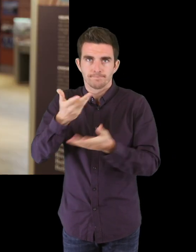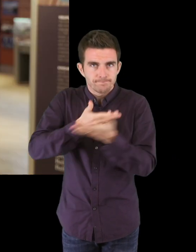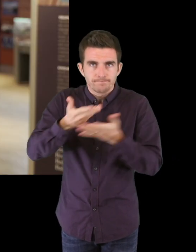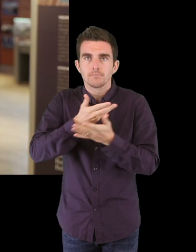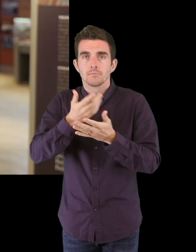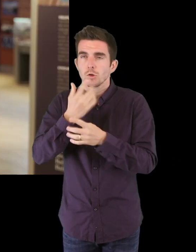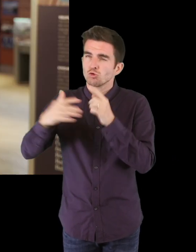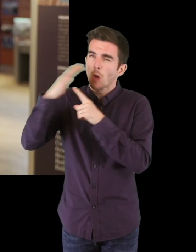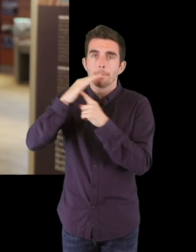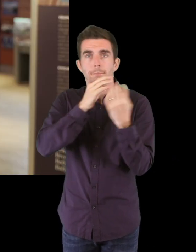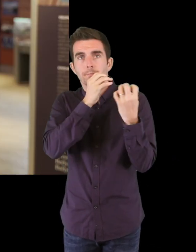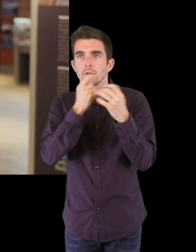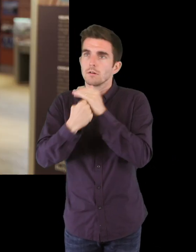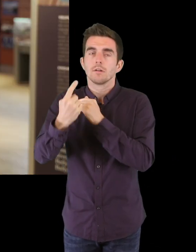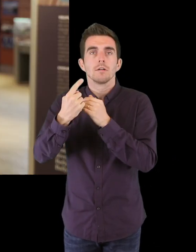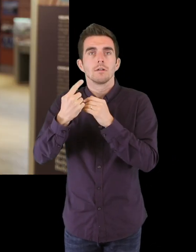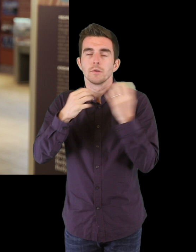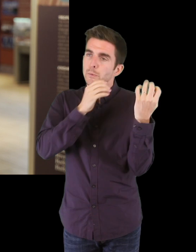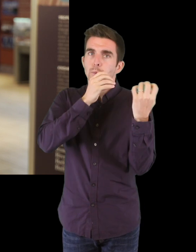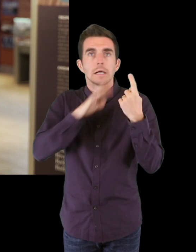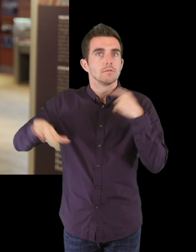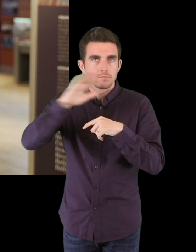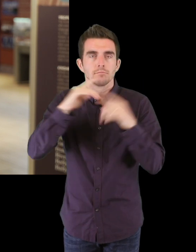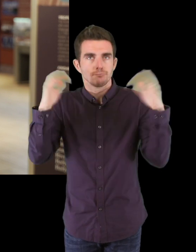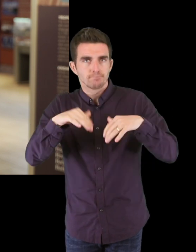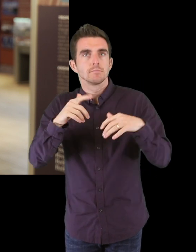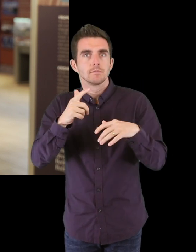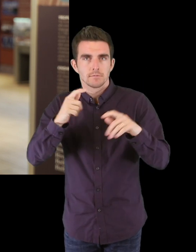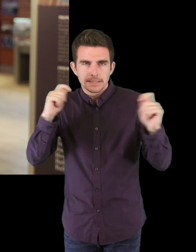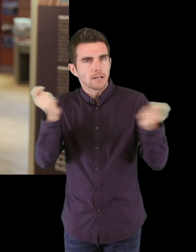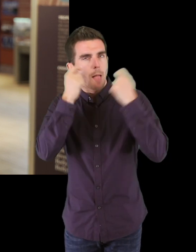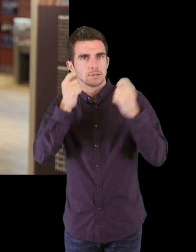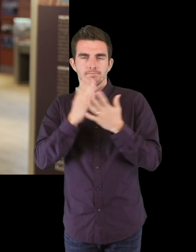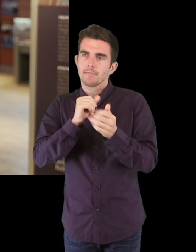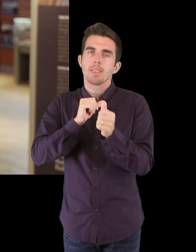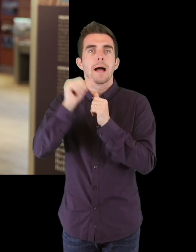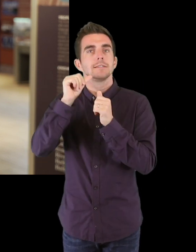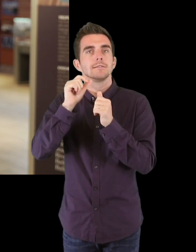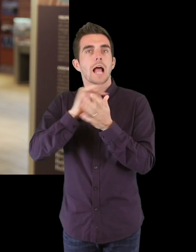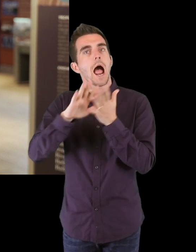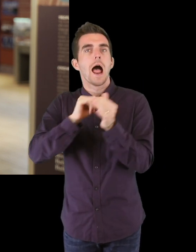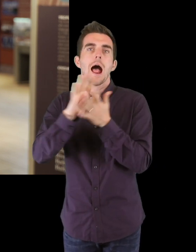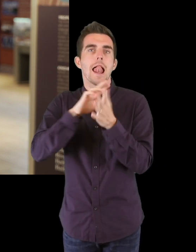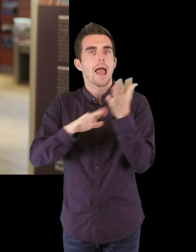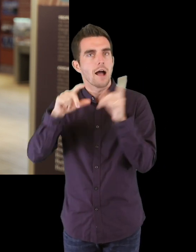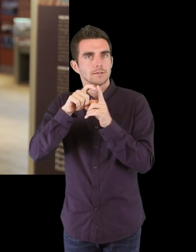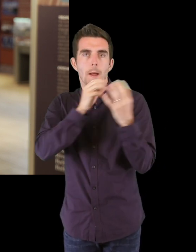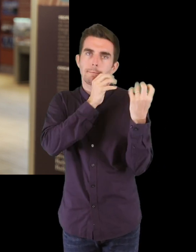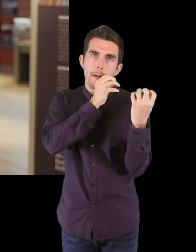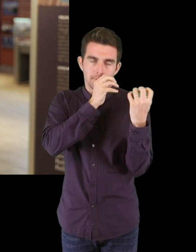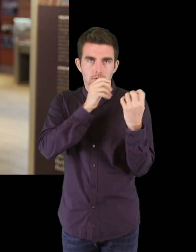of the top solo players from across the UK and Ireland to give recitals aimed at celebrating the very best in Highland